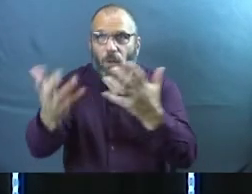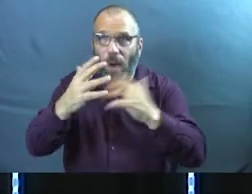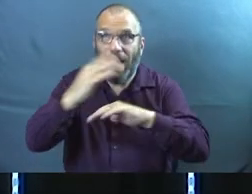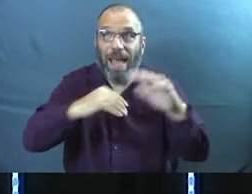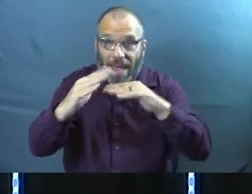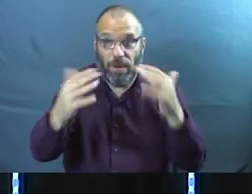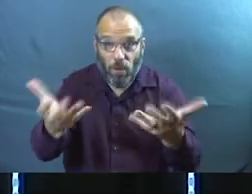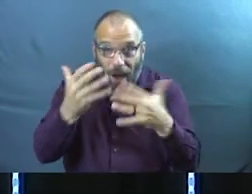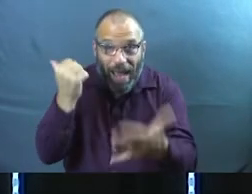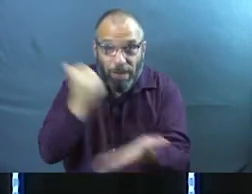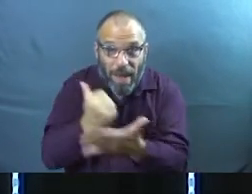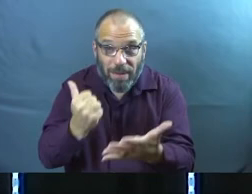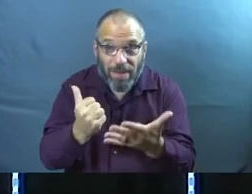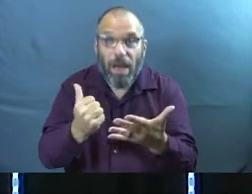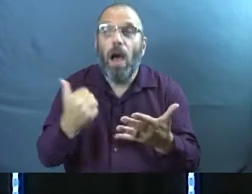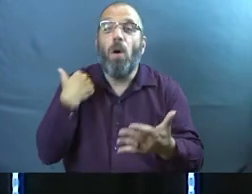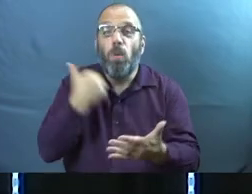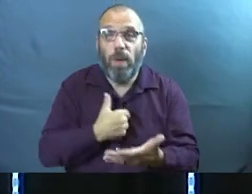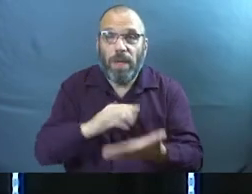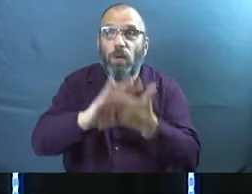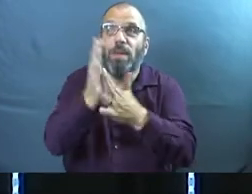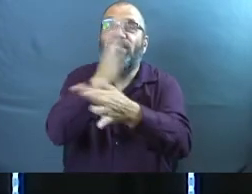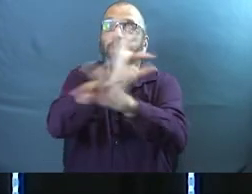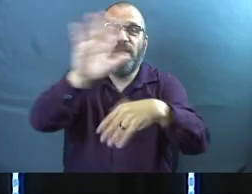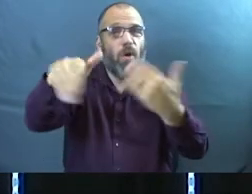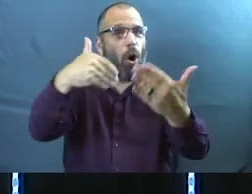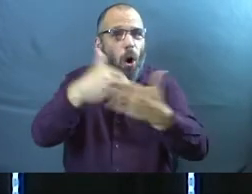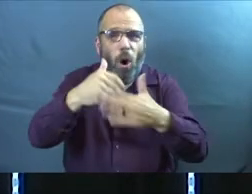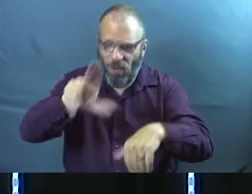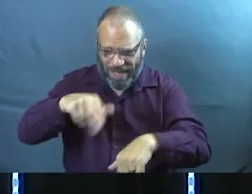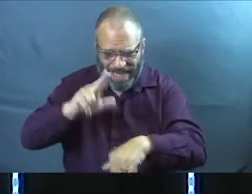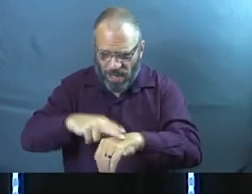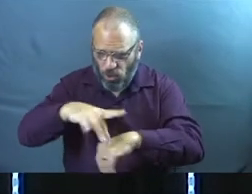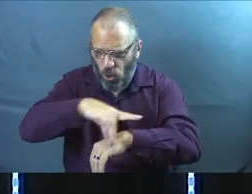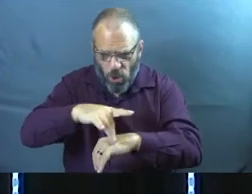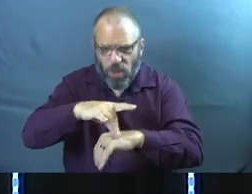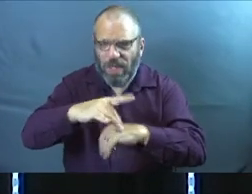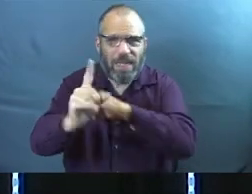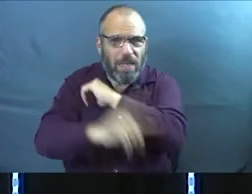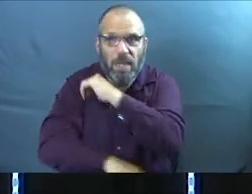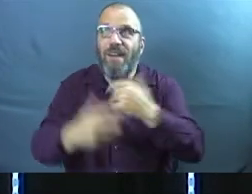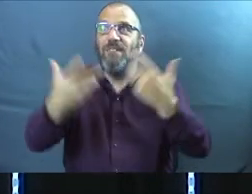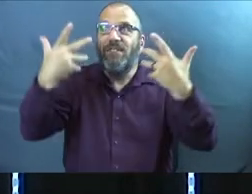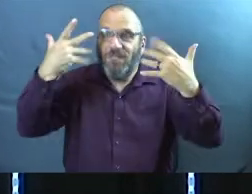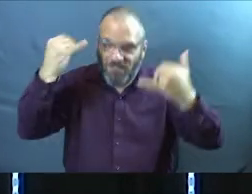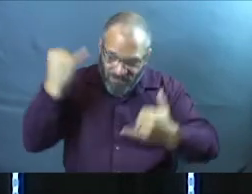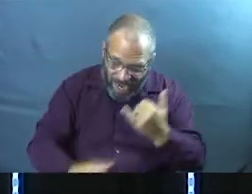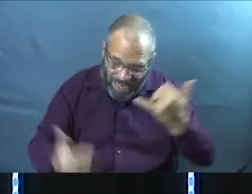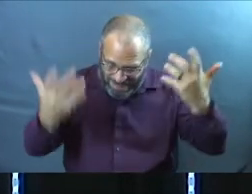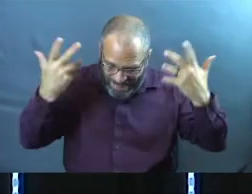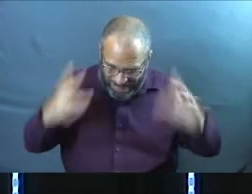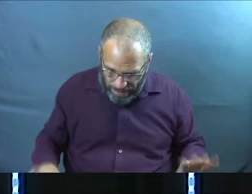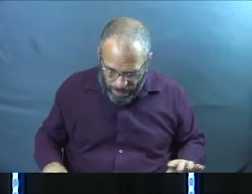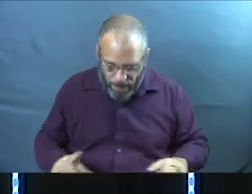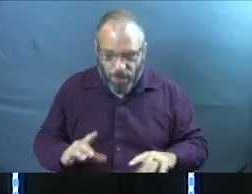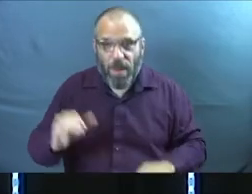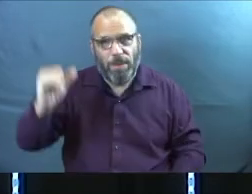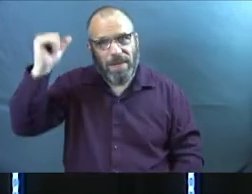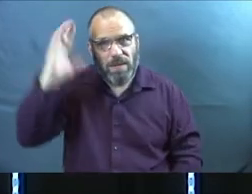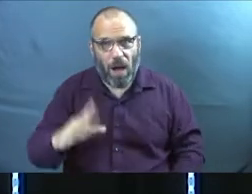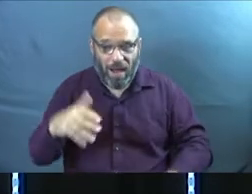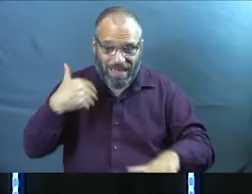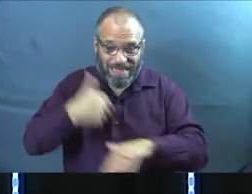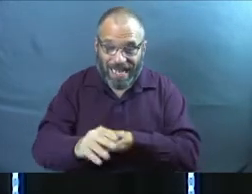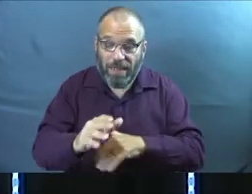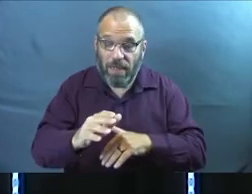Can I get an amen? Amen. Because we will be free of all the natural consequences finally. But that is not God